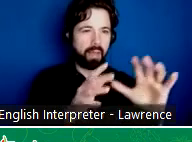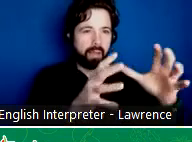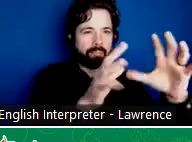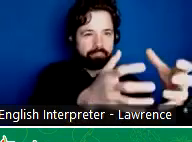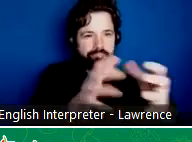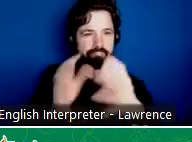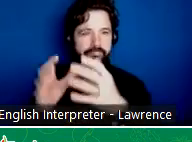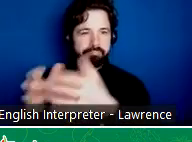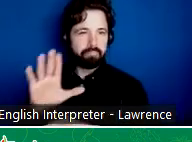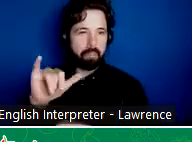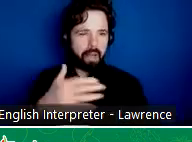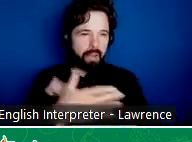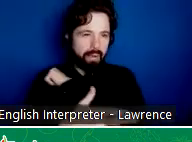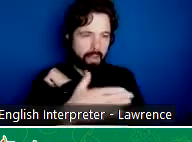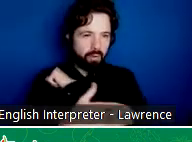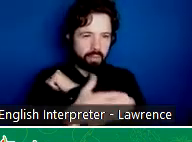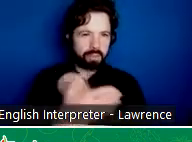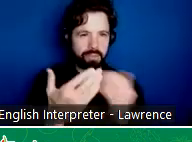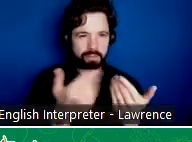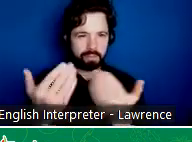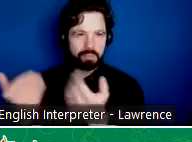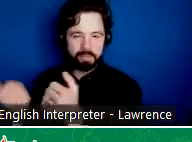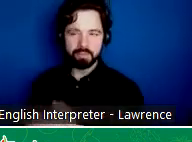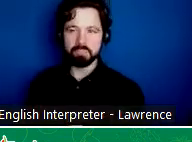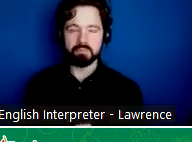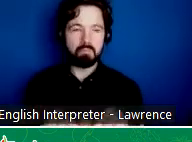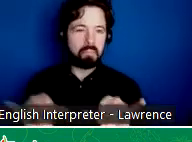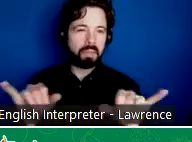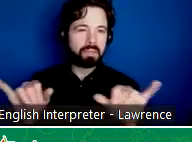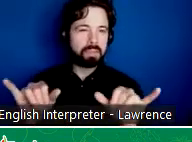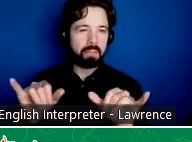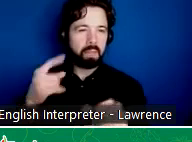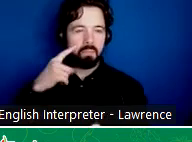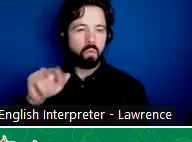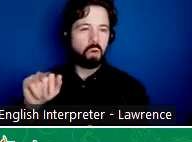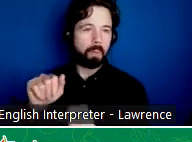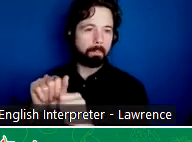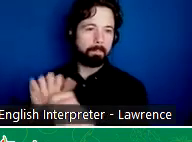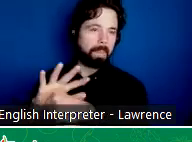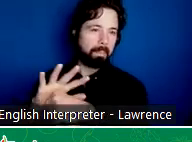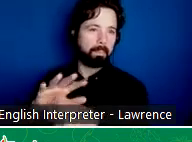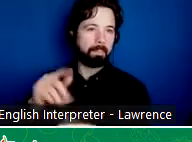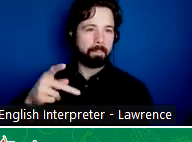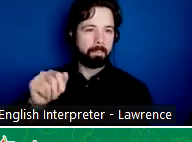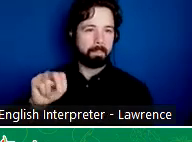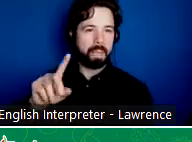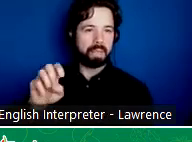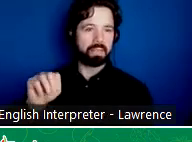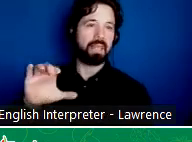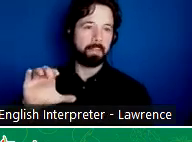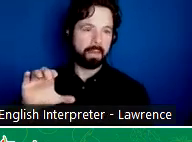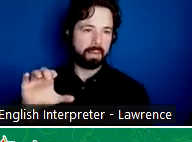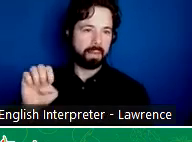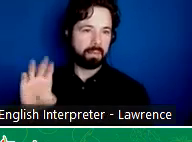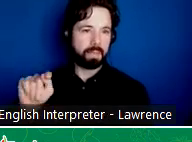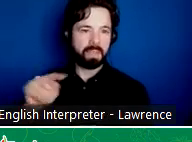information, similar to how we are providing it with Pandemic EBT. But at this time, we only have